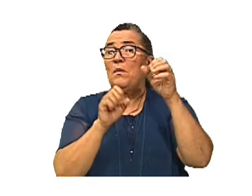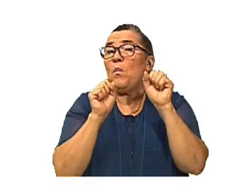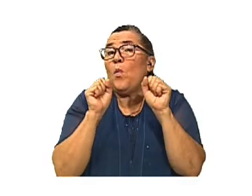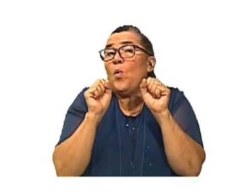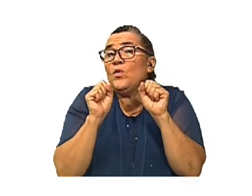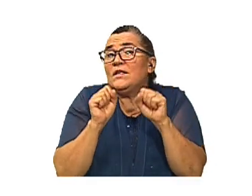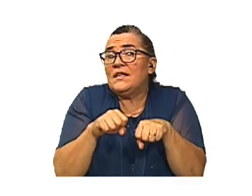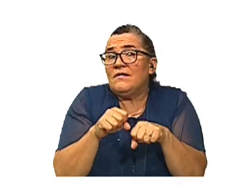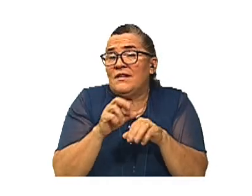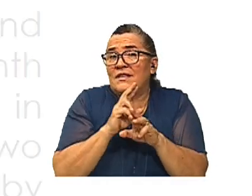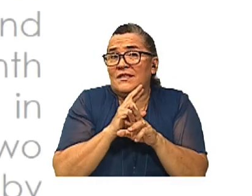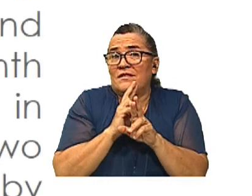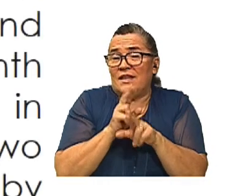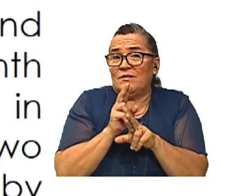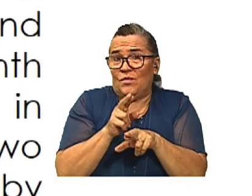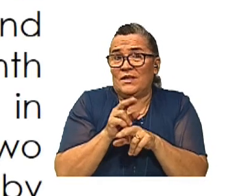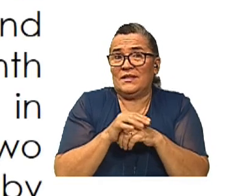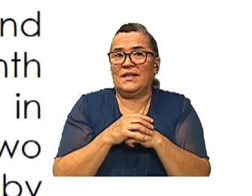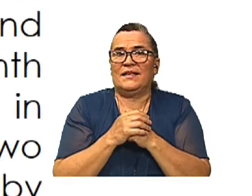answers.